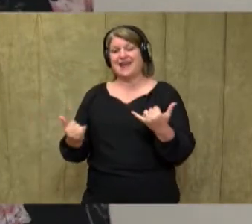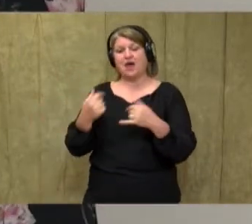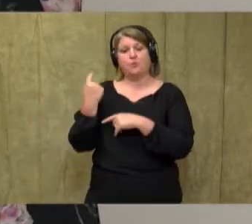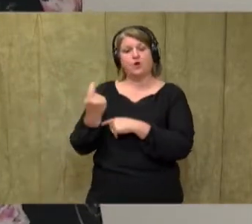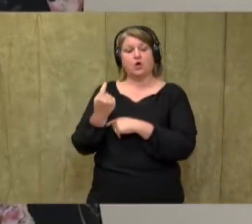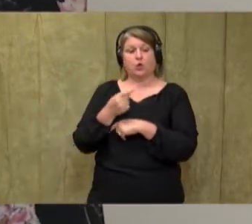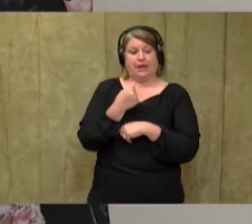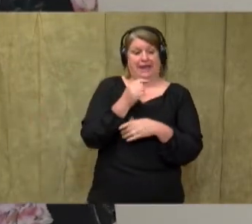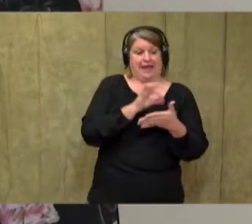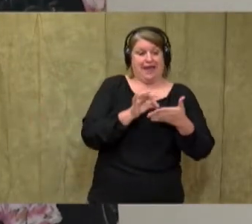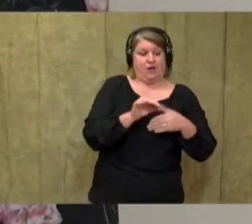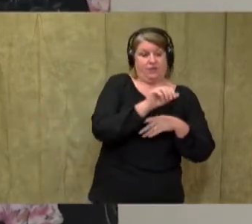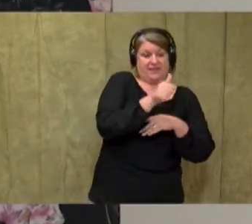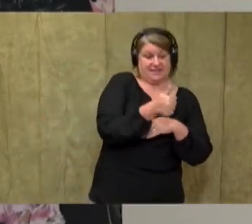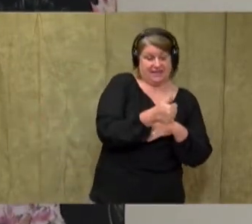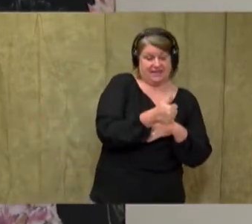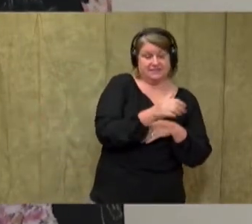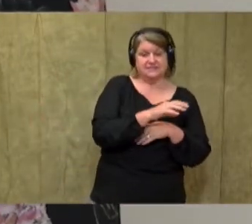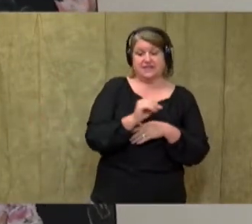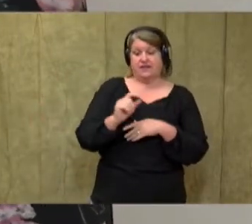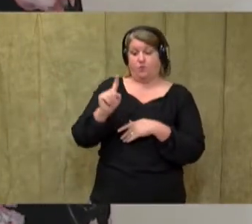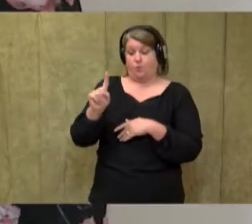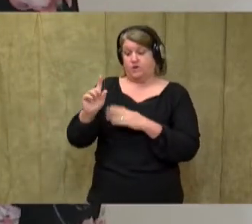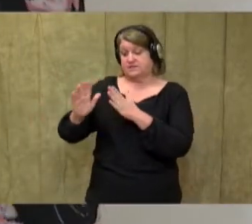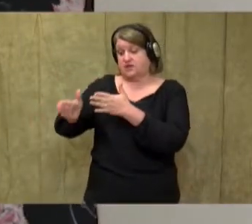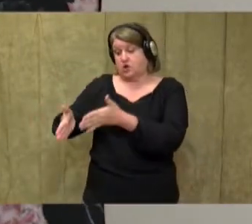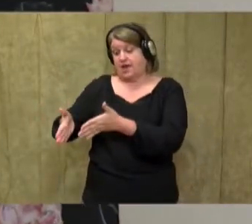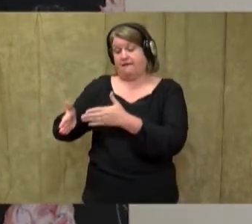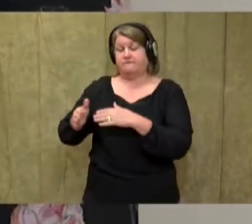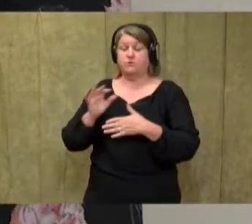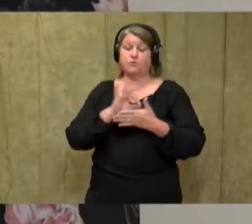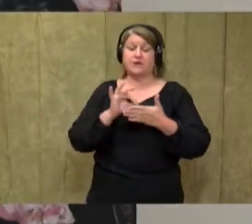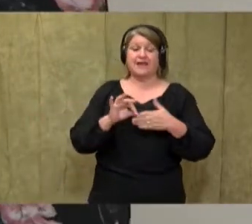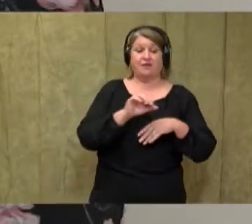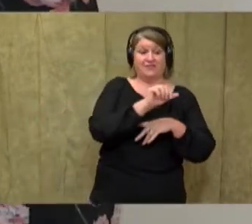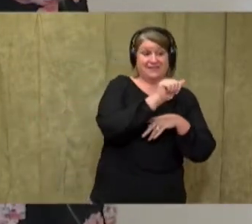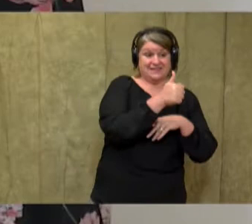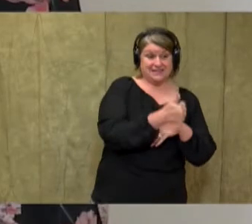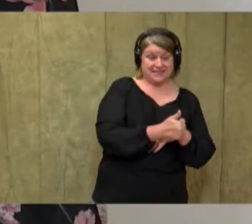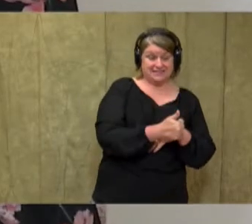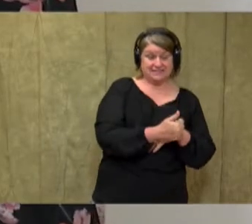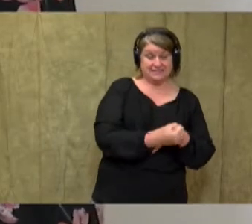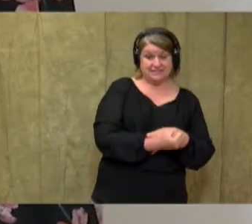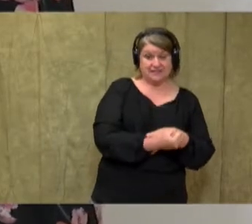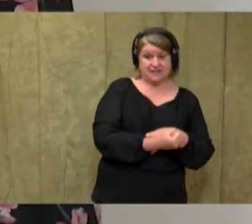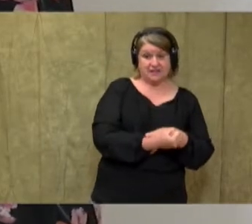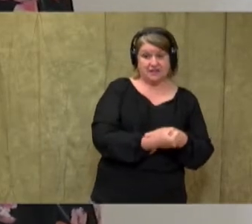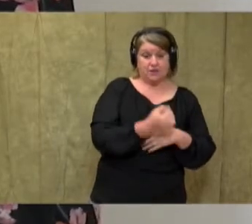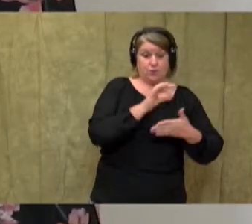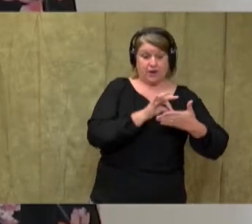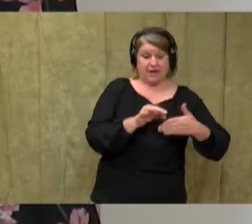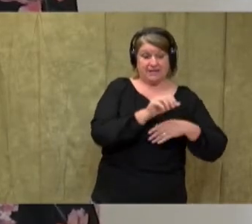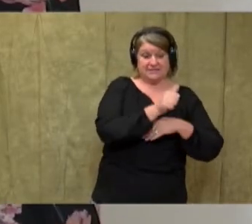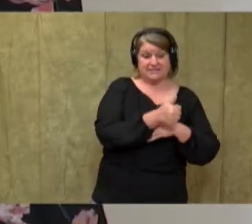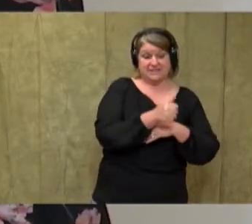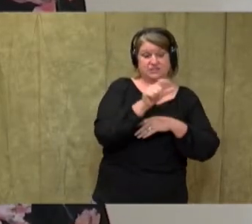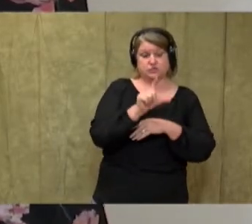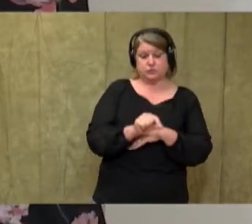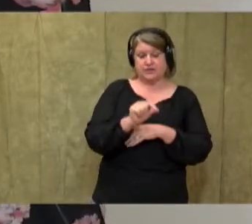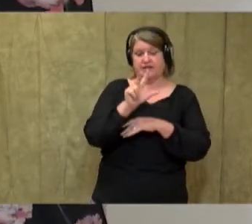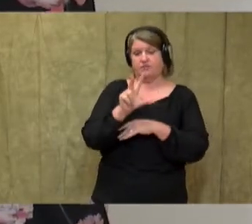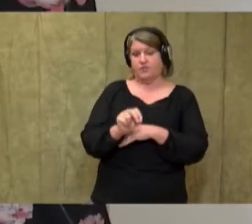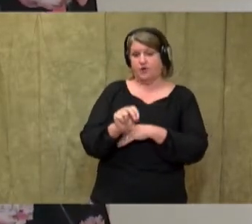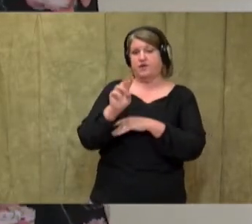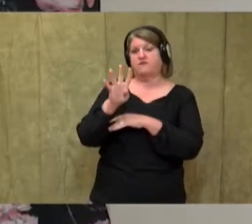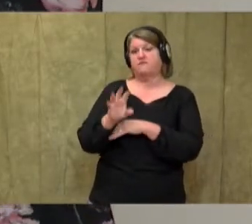only count our 10s and then our 1s left over. When we counted our 10s, we counted 10, 20,